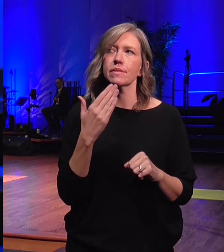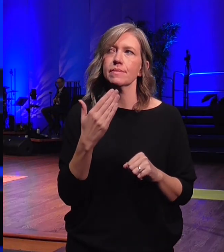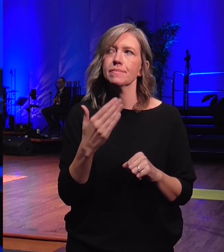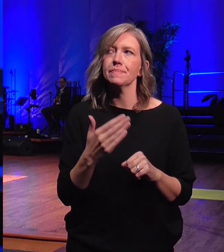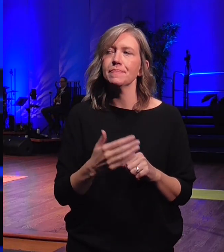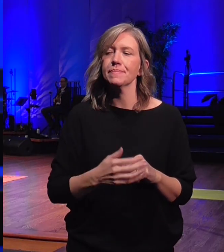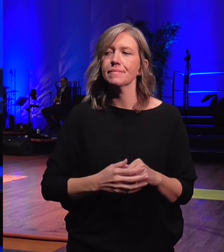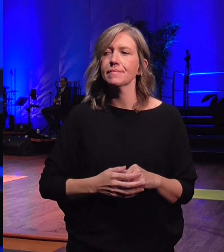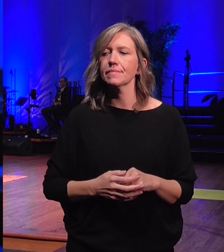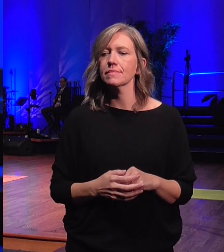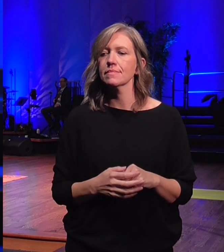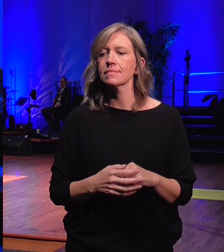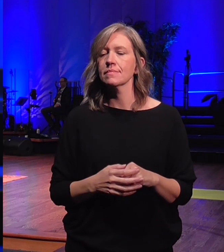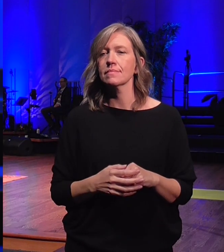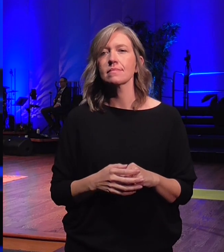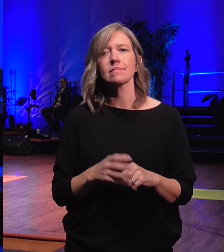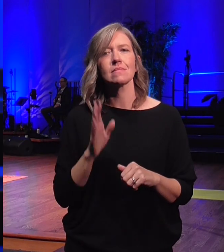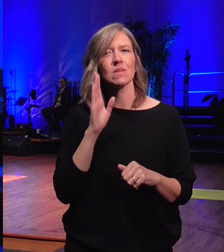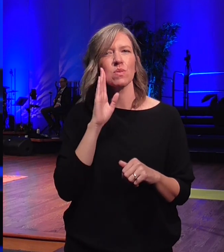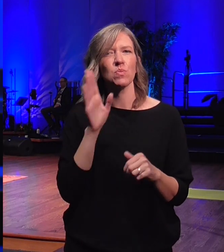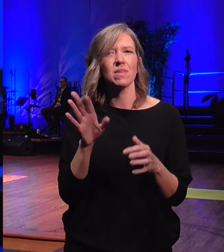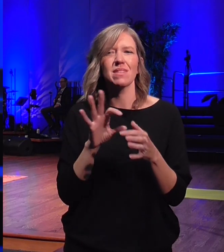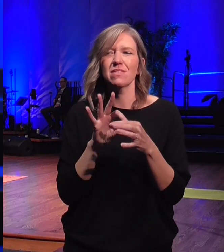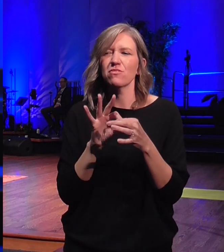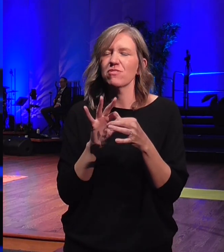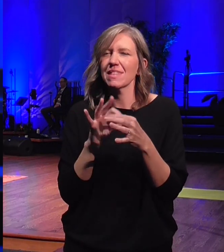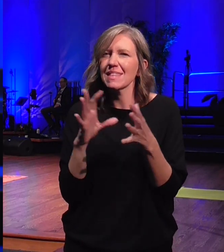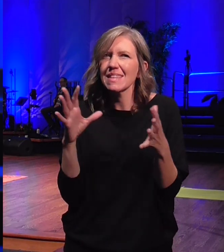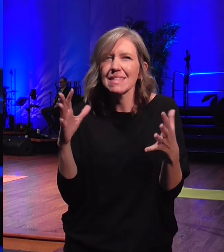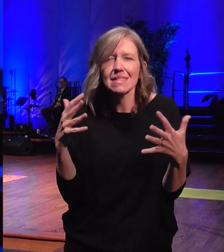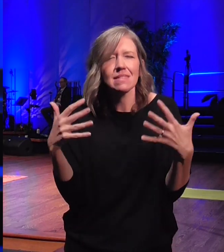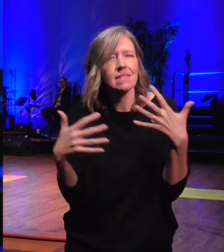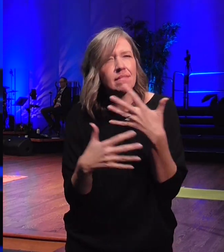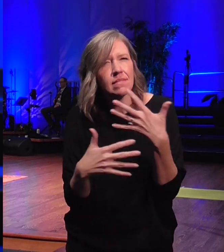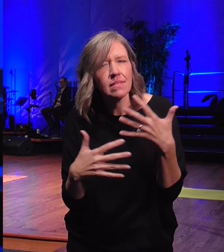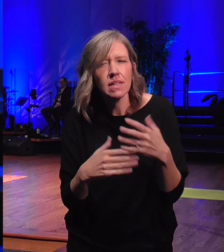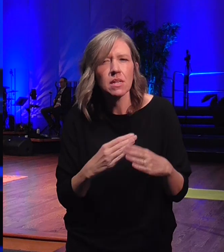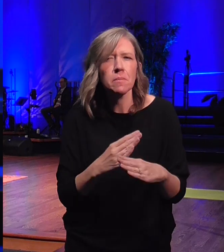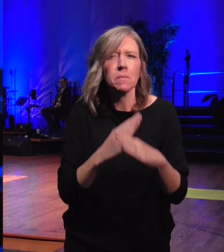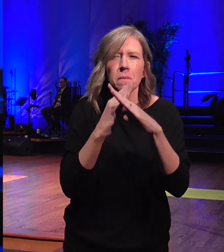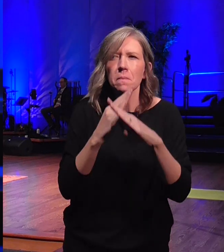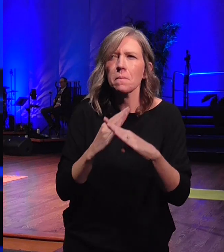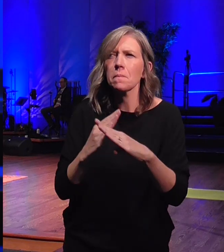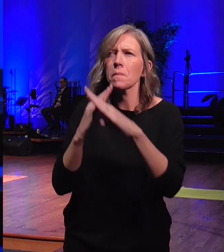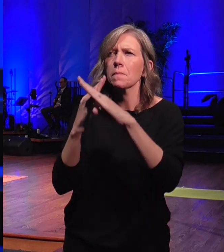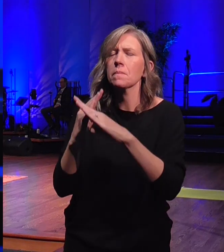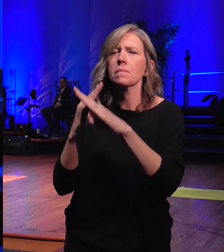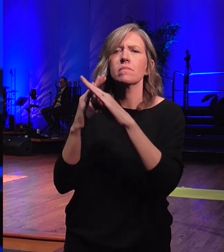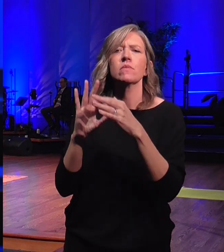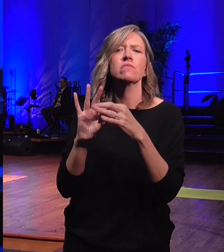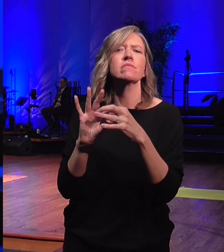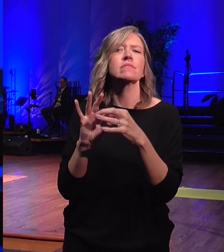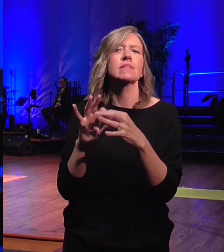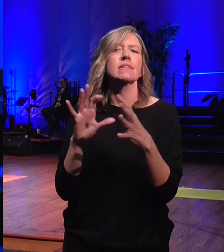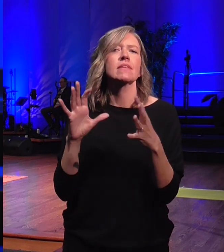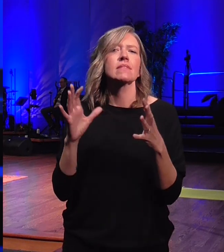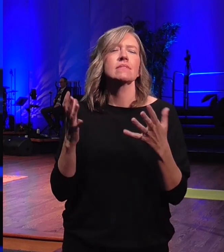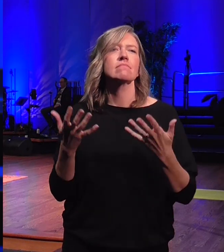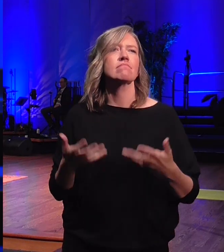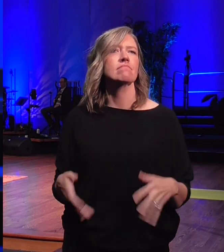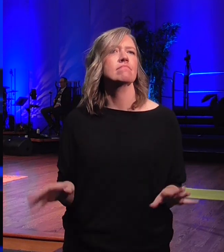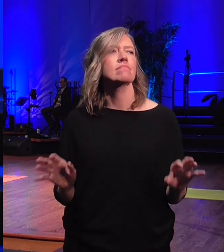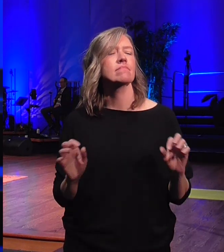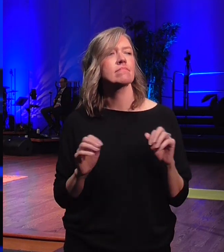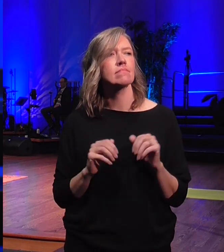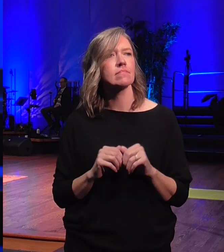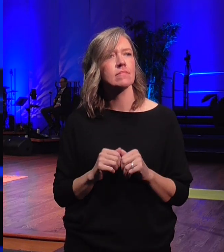I will release any fear that blocks my way.